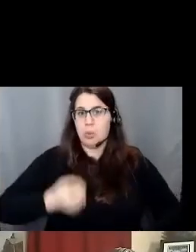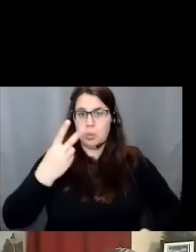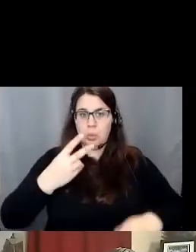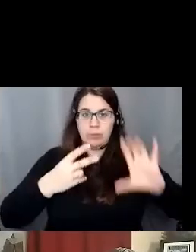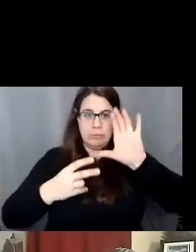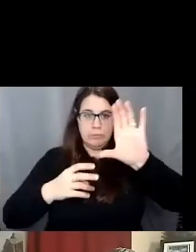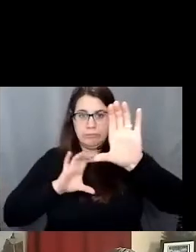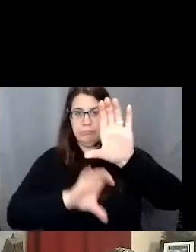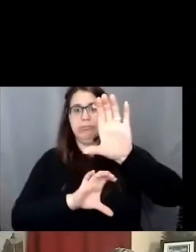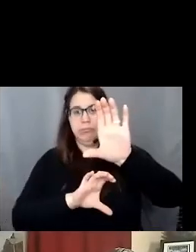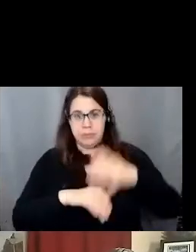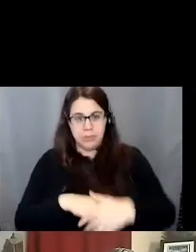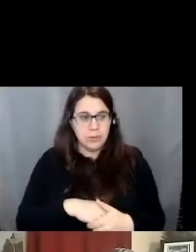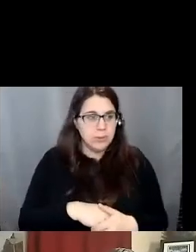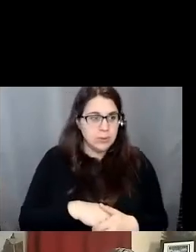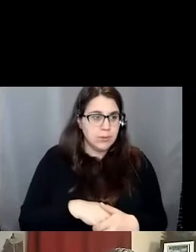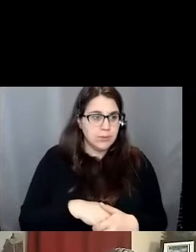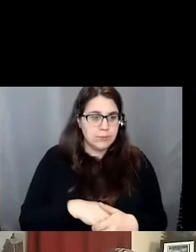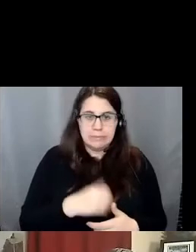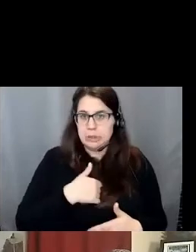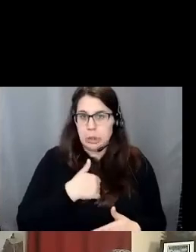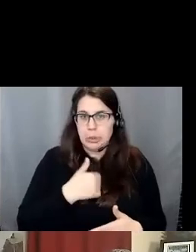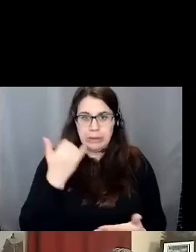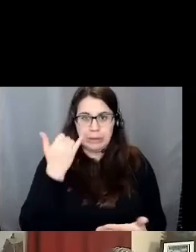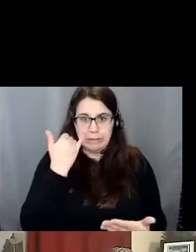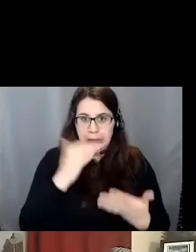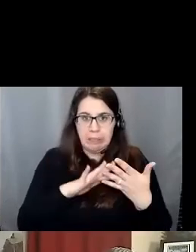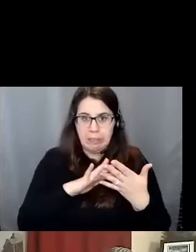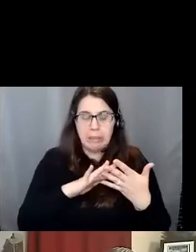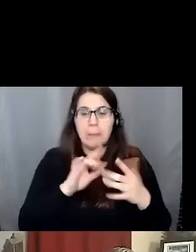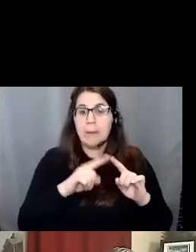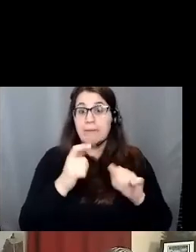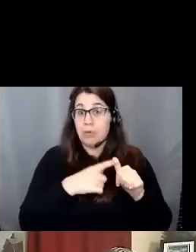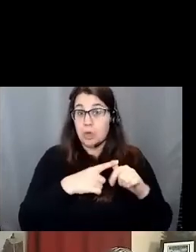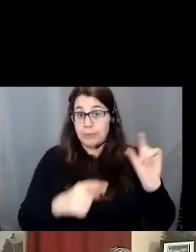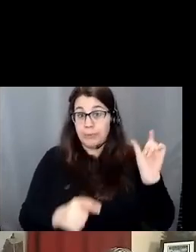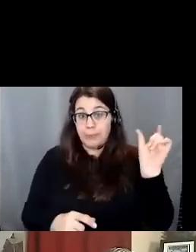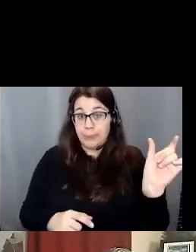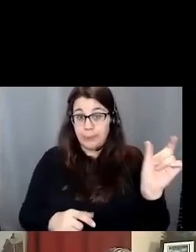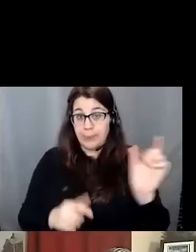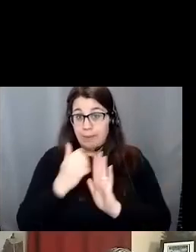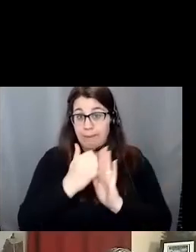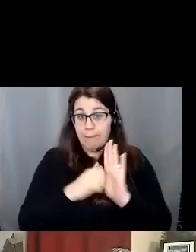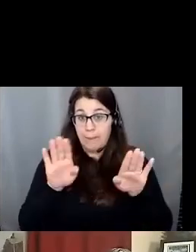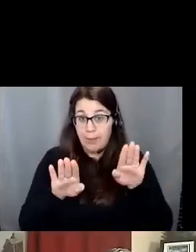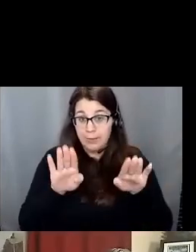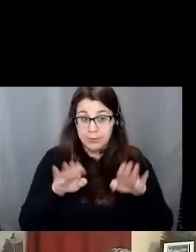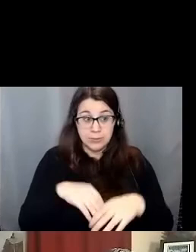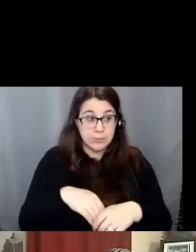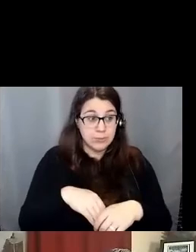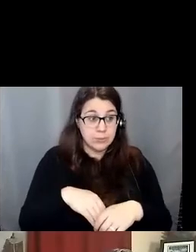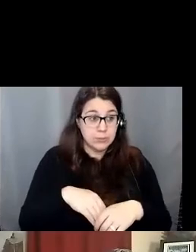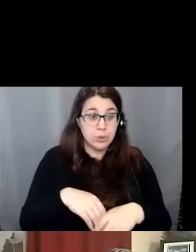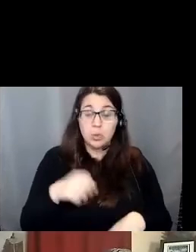Sorry that this is a little bit obscured, but account balance is the very first category. And you'll see that there are 2